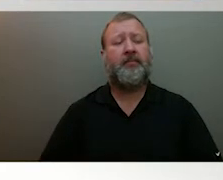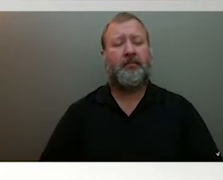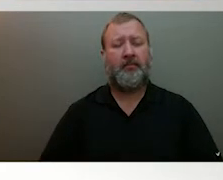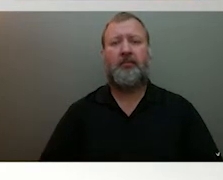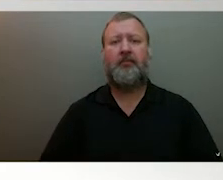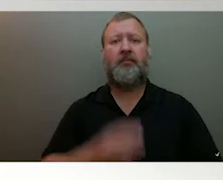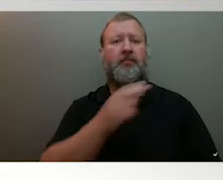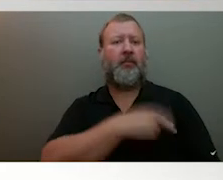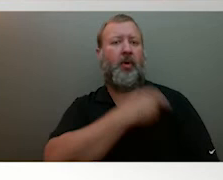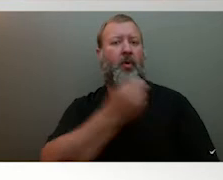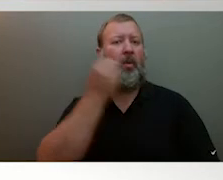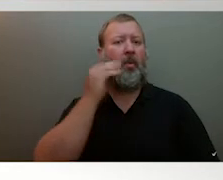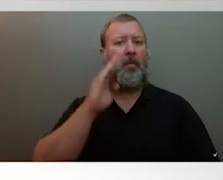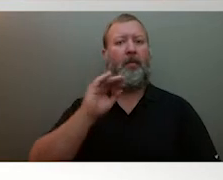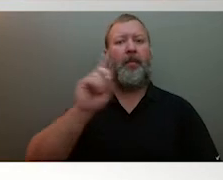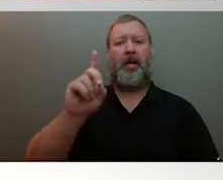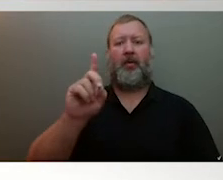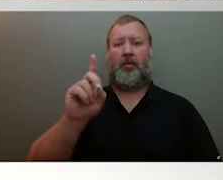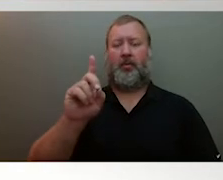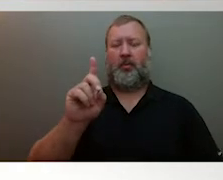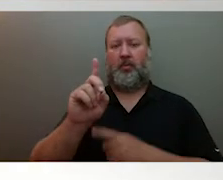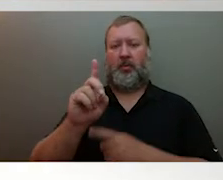So hospital homebound eligibility.